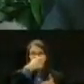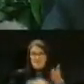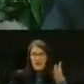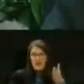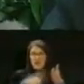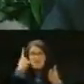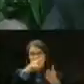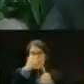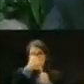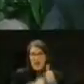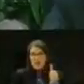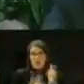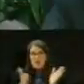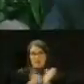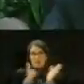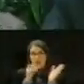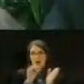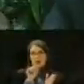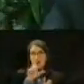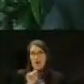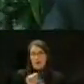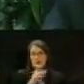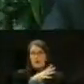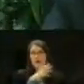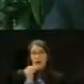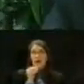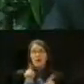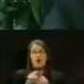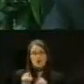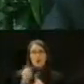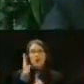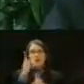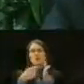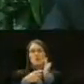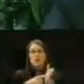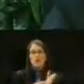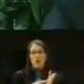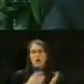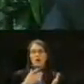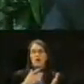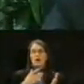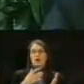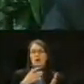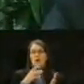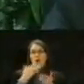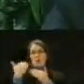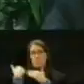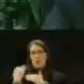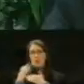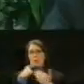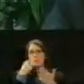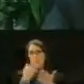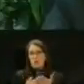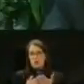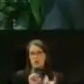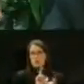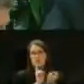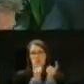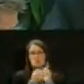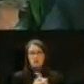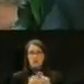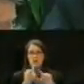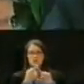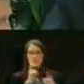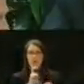to that, it would require that the burden of proof shift from the person making the allegation